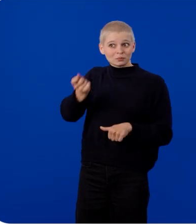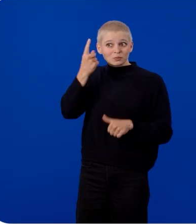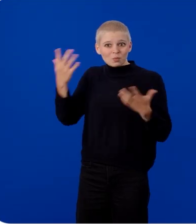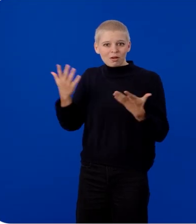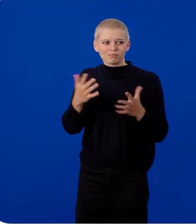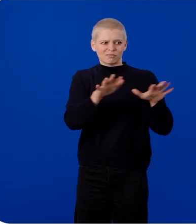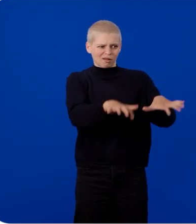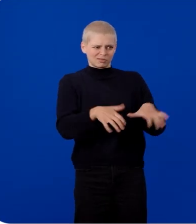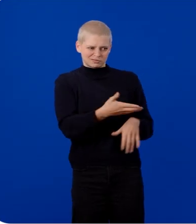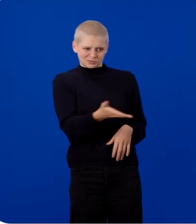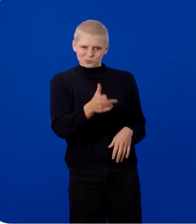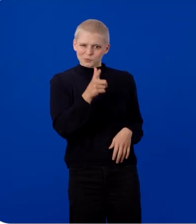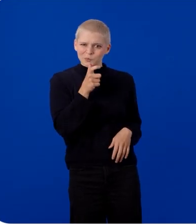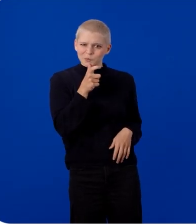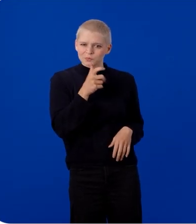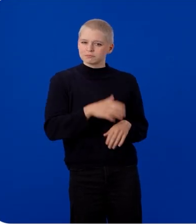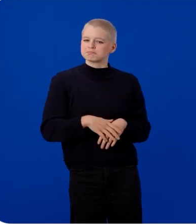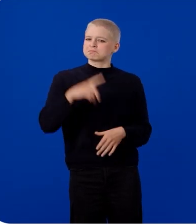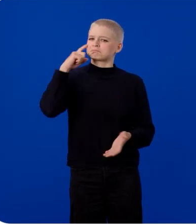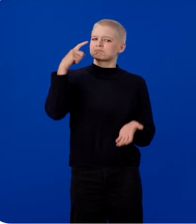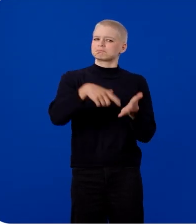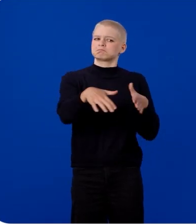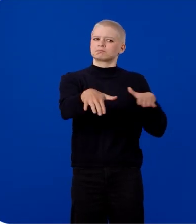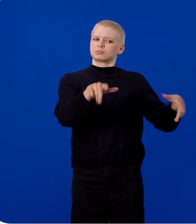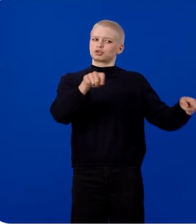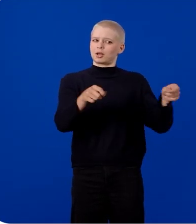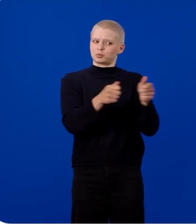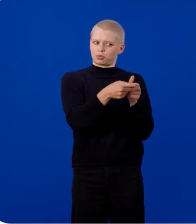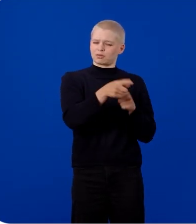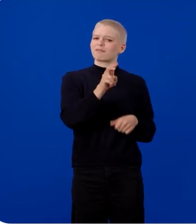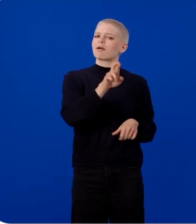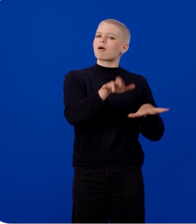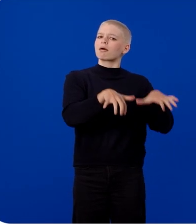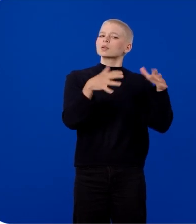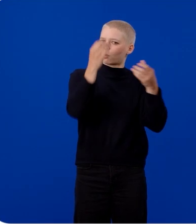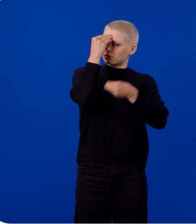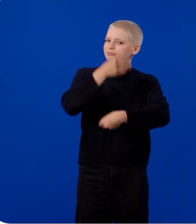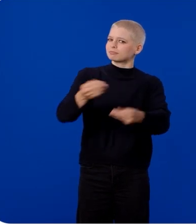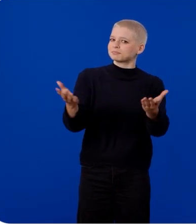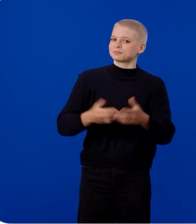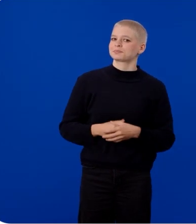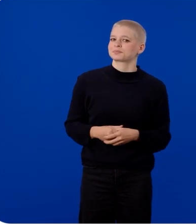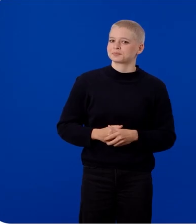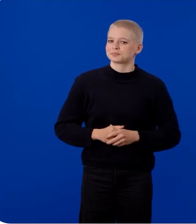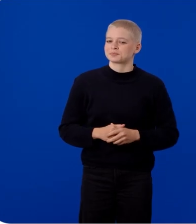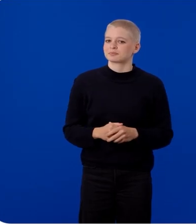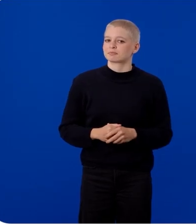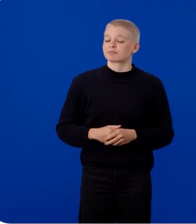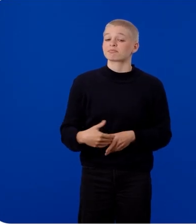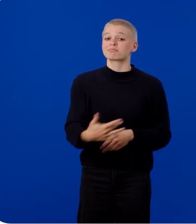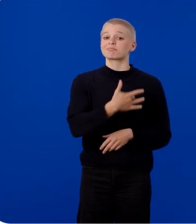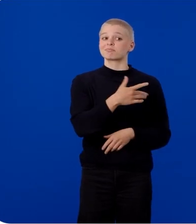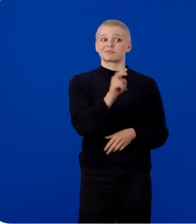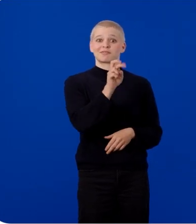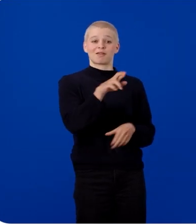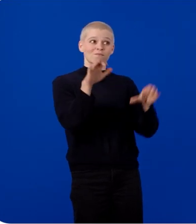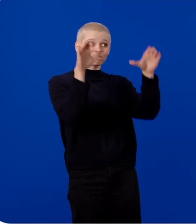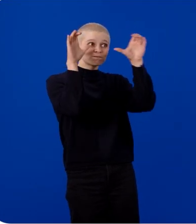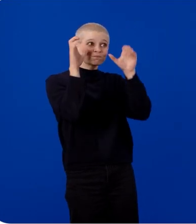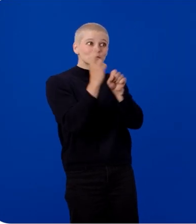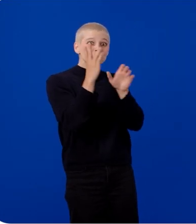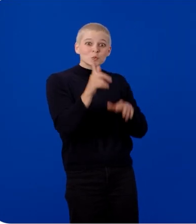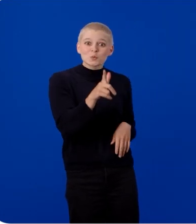audience. We are seeing some shifts in the VR audience that we want you to be aware of. Traditionally, the VR audience has been driven